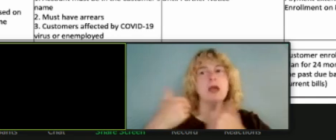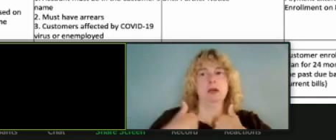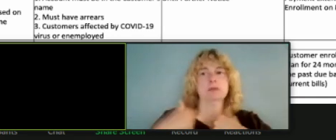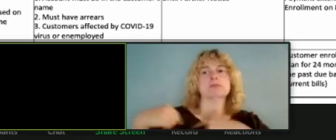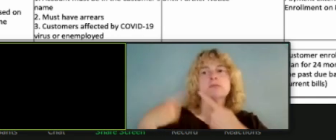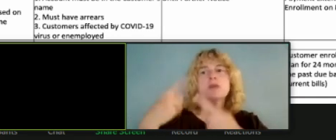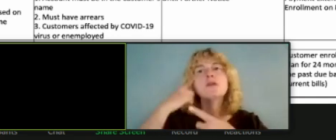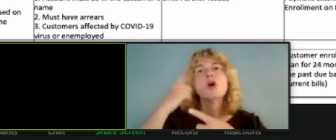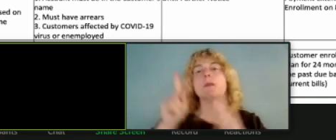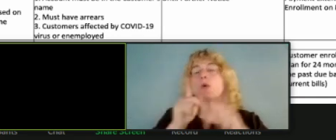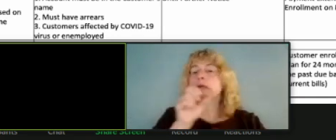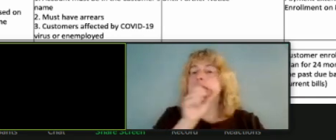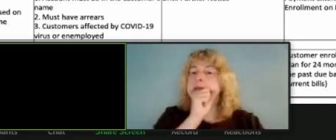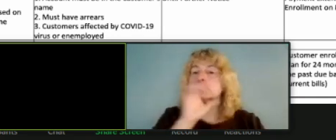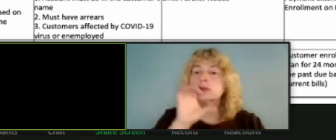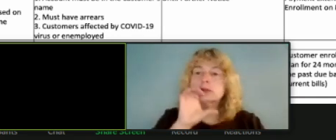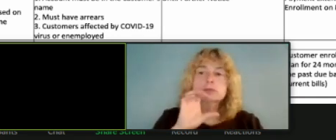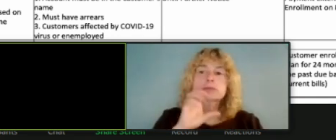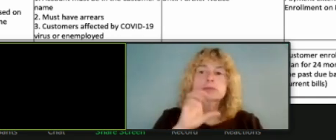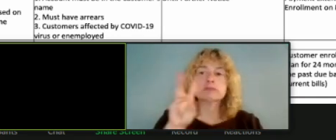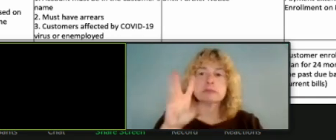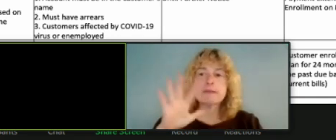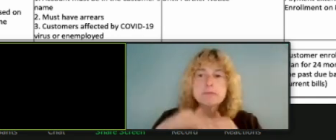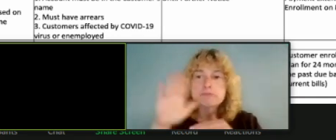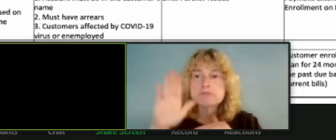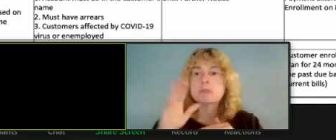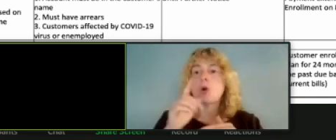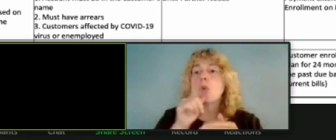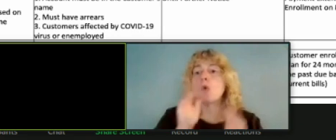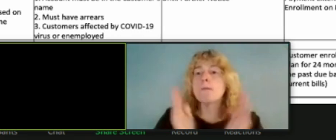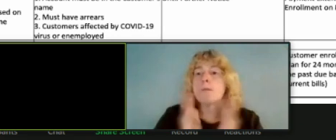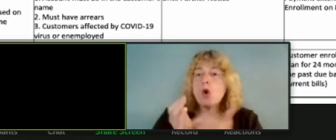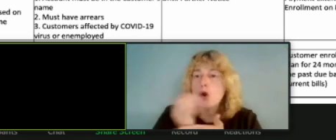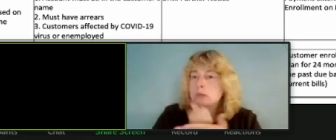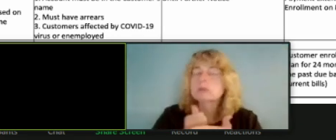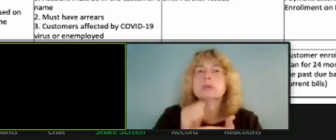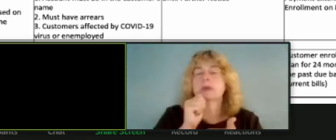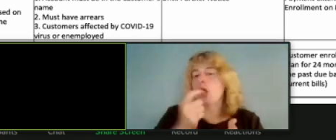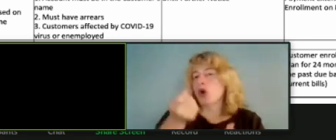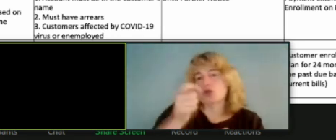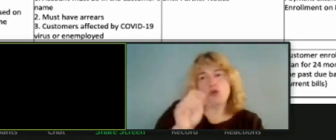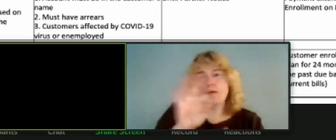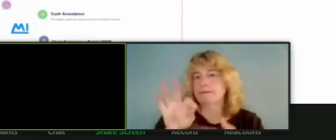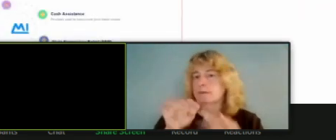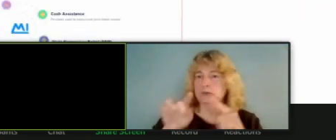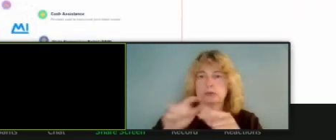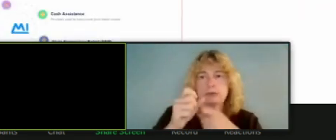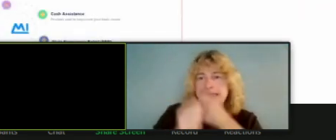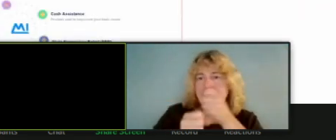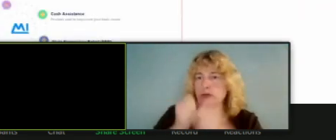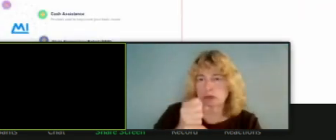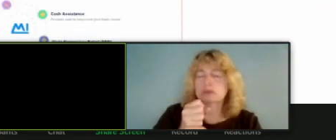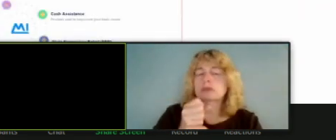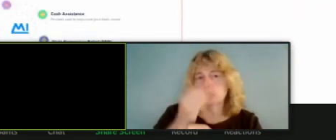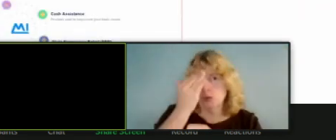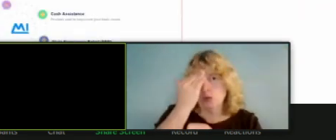income customers so that they will not be shut off throughout the year. Next slide.